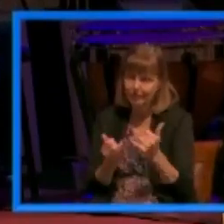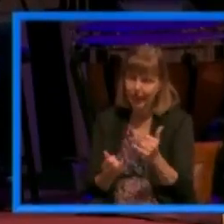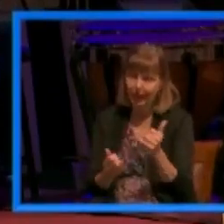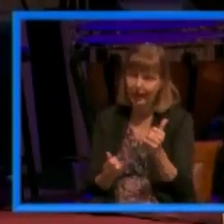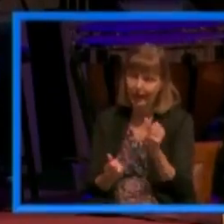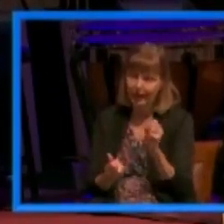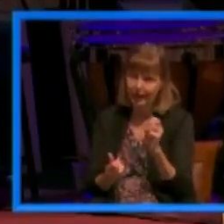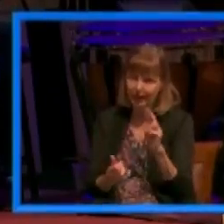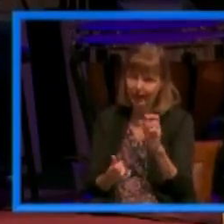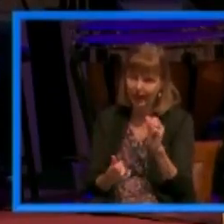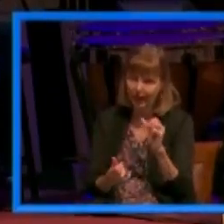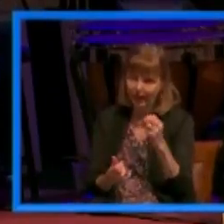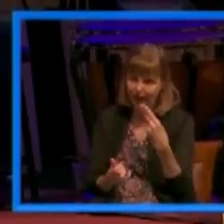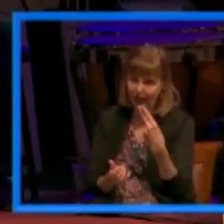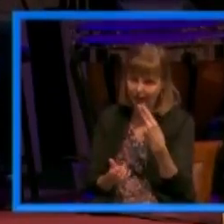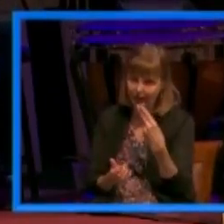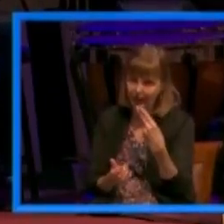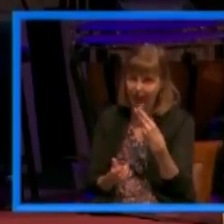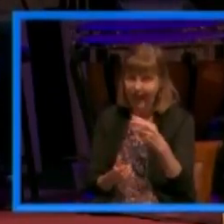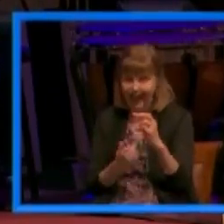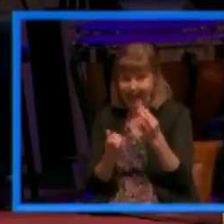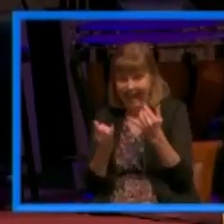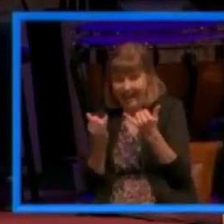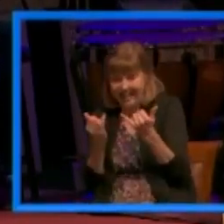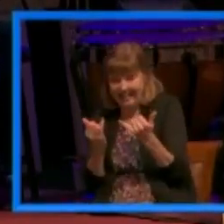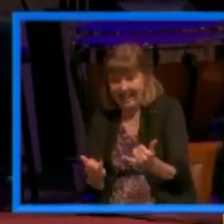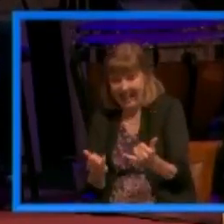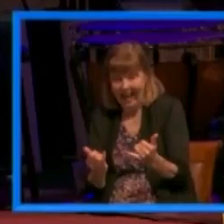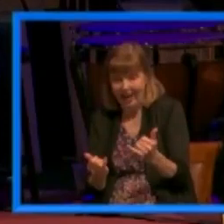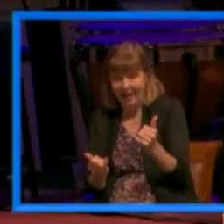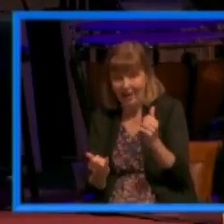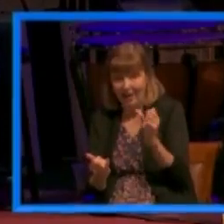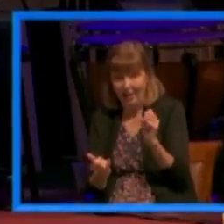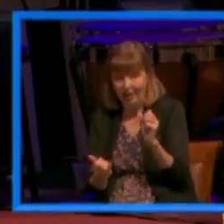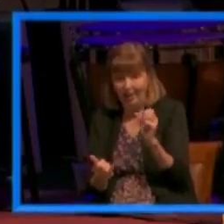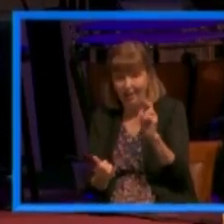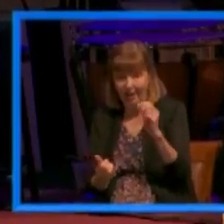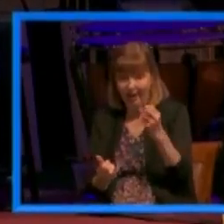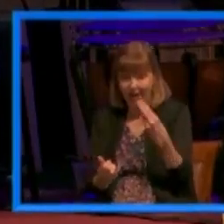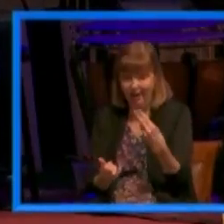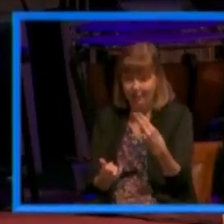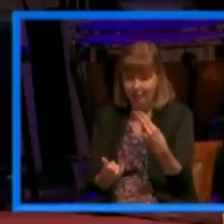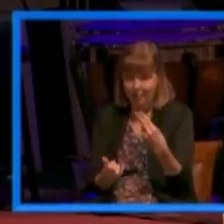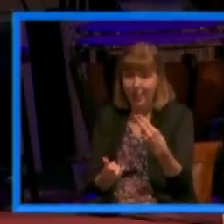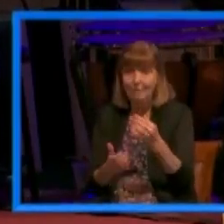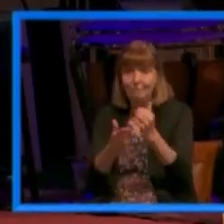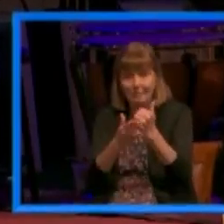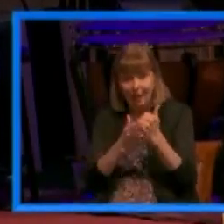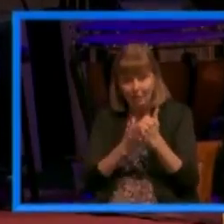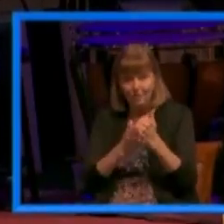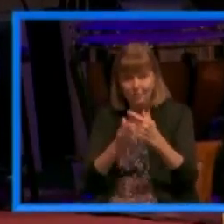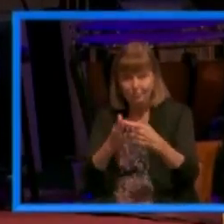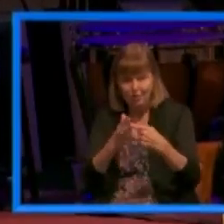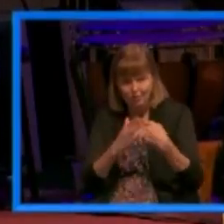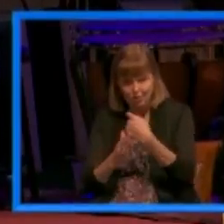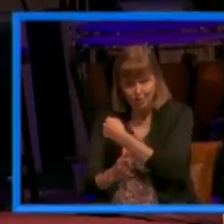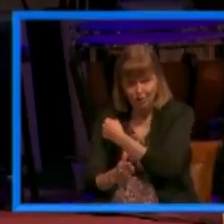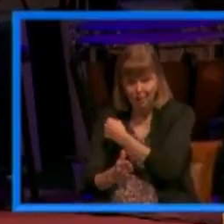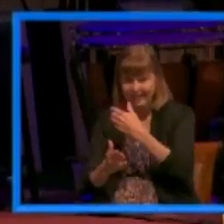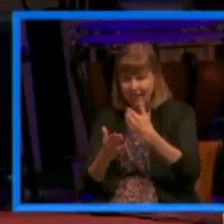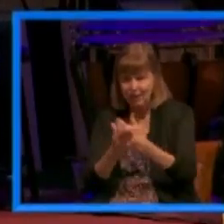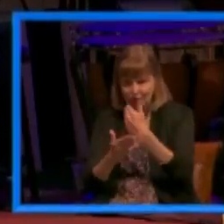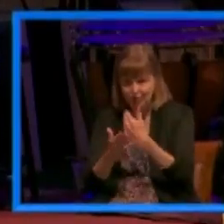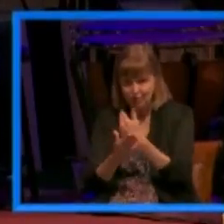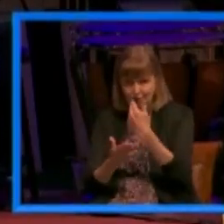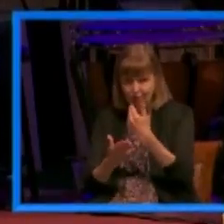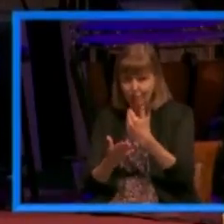word now here is important. It is reminding us we are in a new episode of this story of Abram and Sarah. It also is important because in the book of